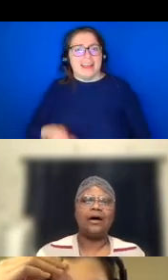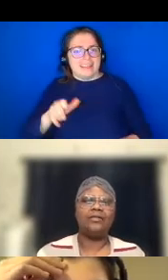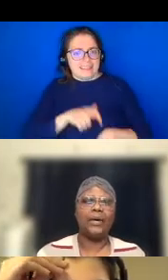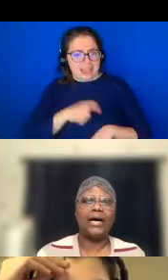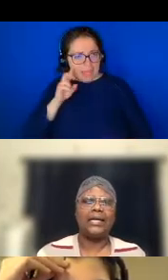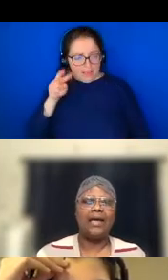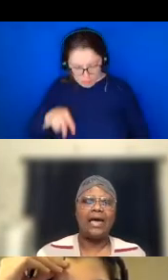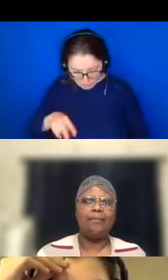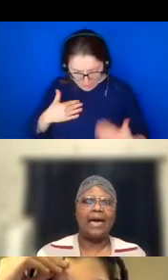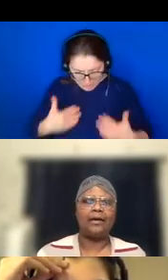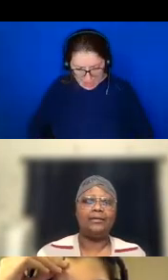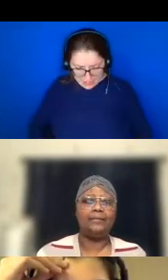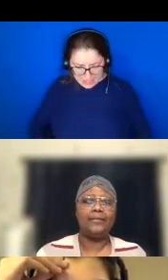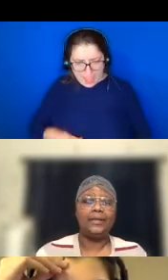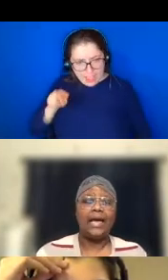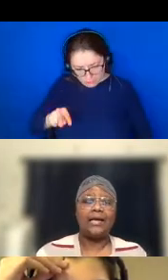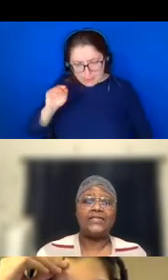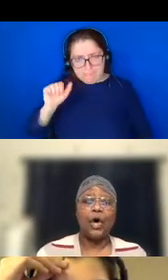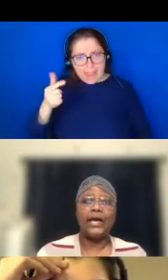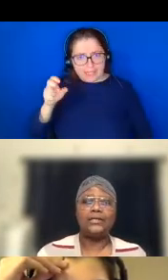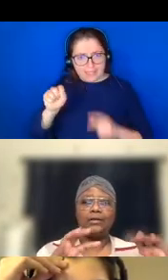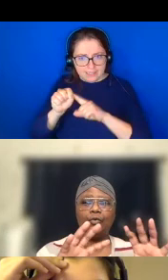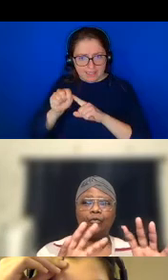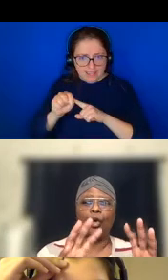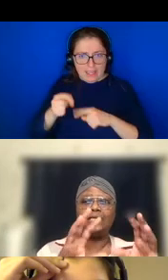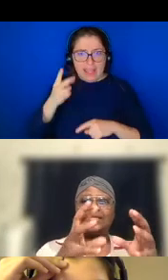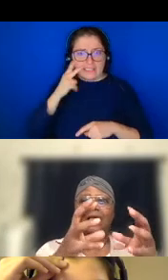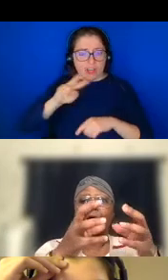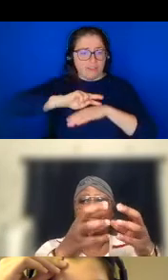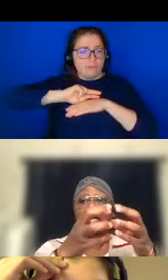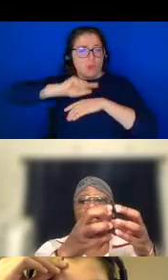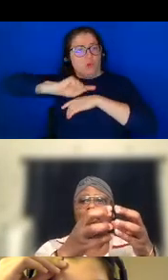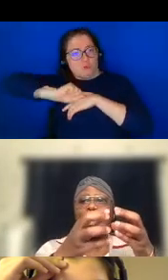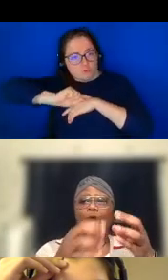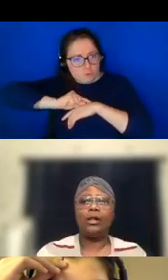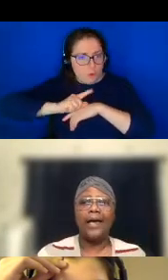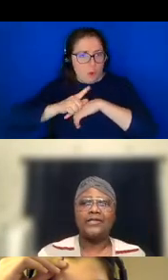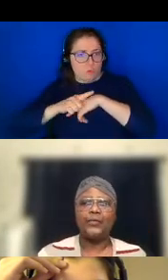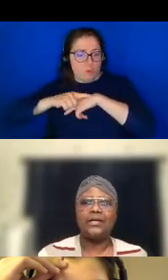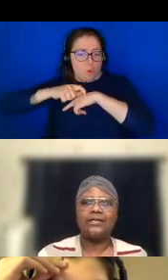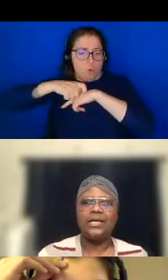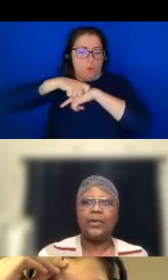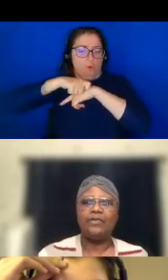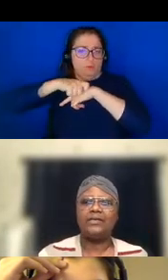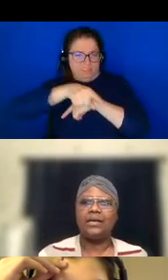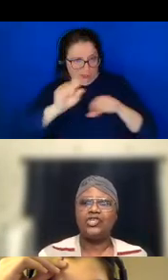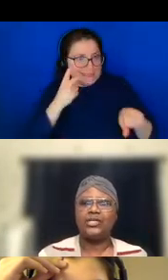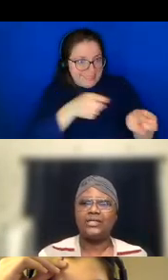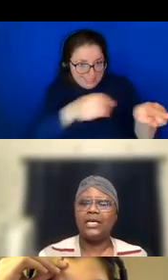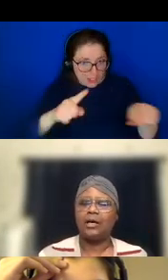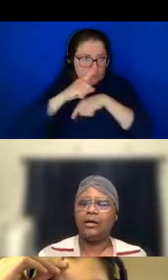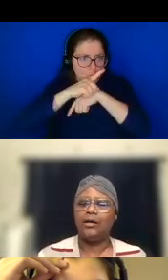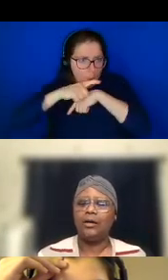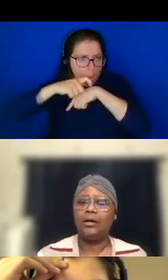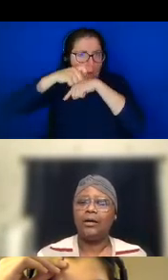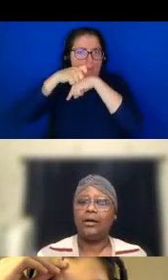down at the body at a maggot and I saw it roll itself up into a ball, as we can see with these images